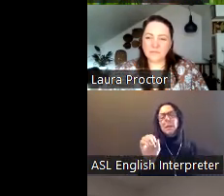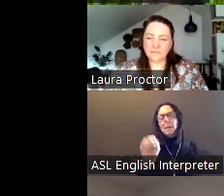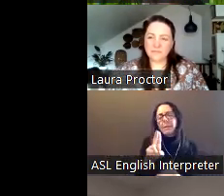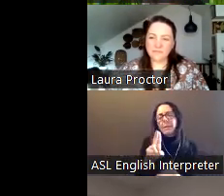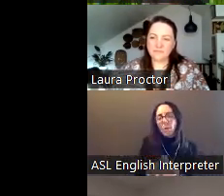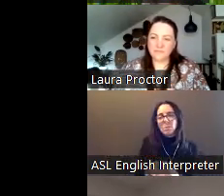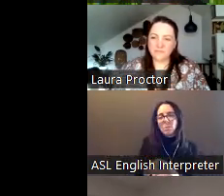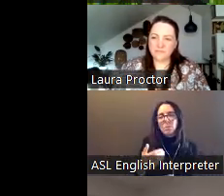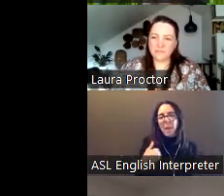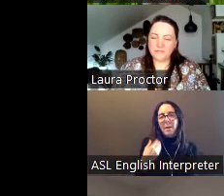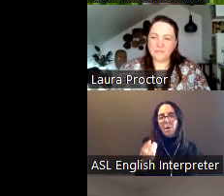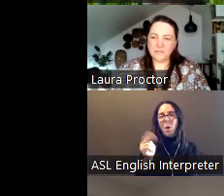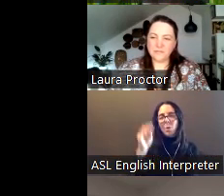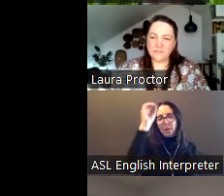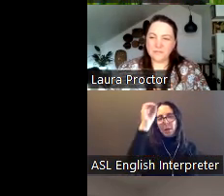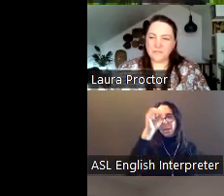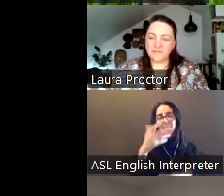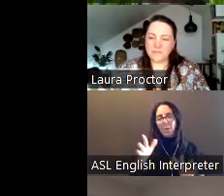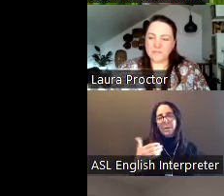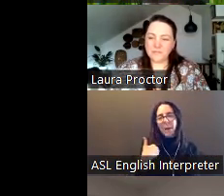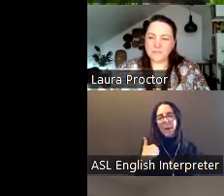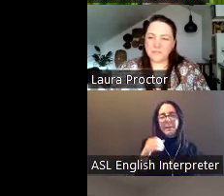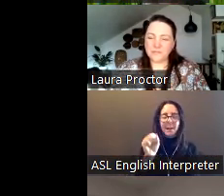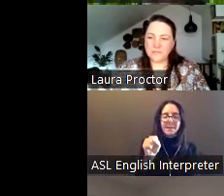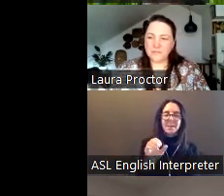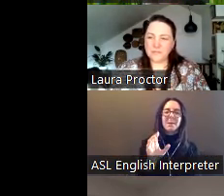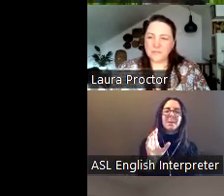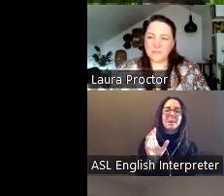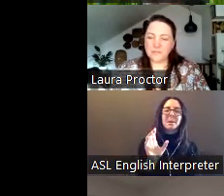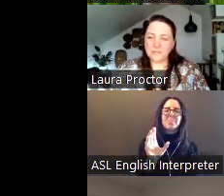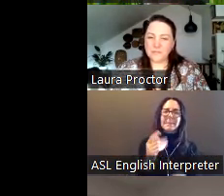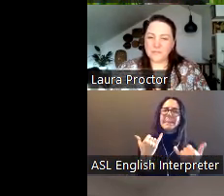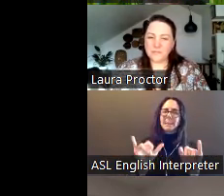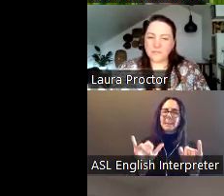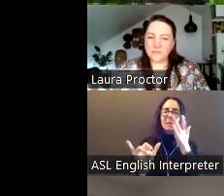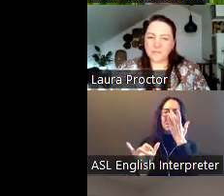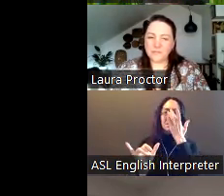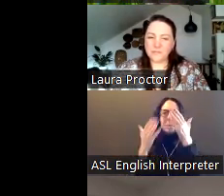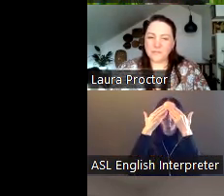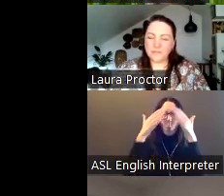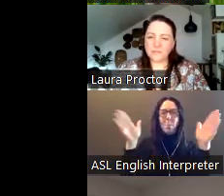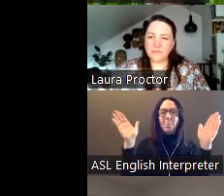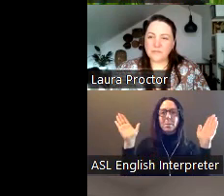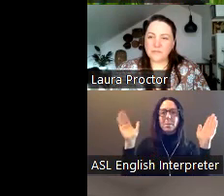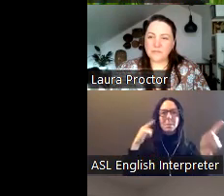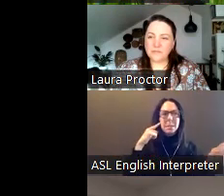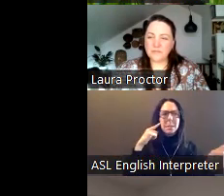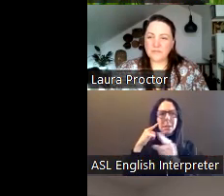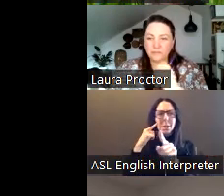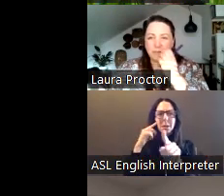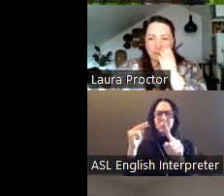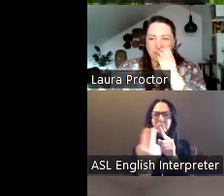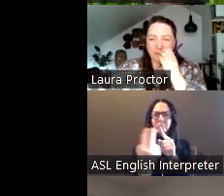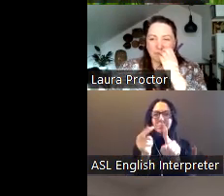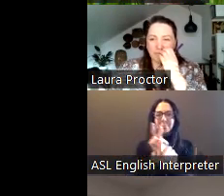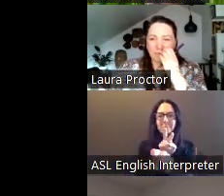what it was we were being asked to answer, but being able to hear so many other